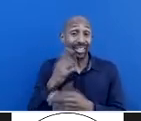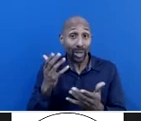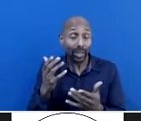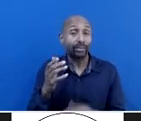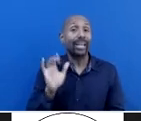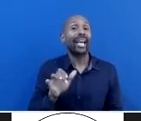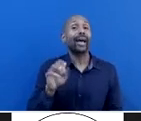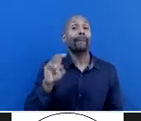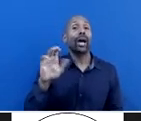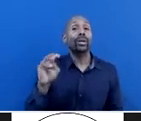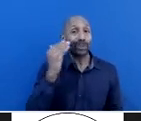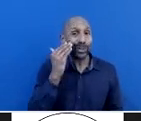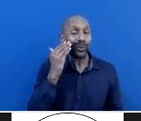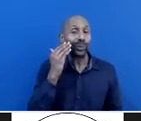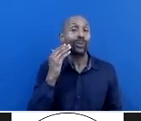Right?